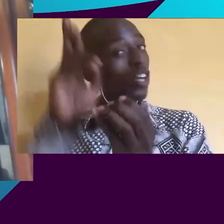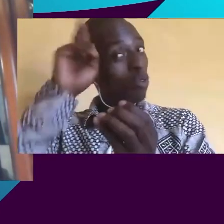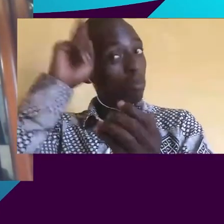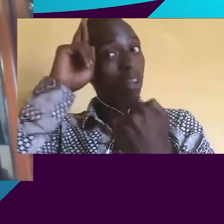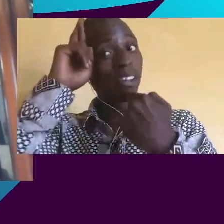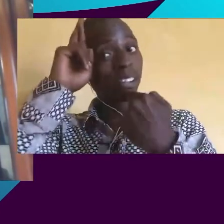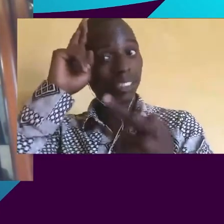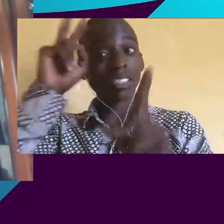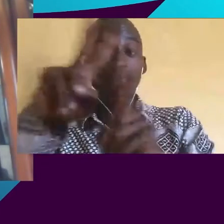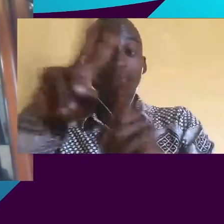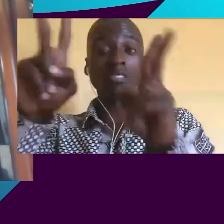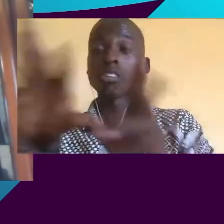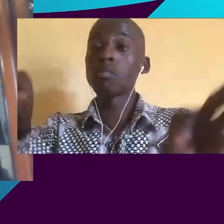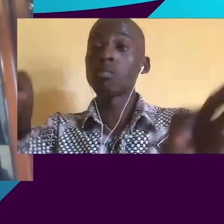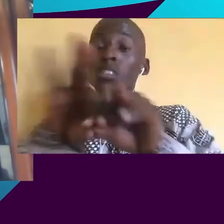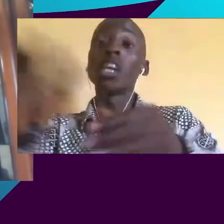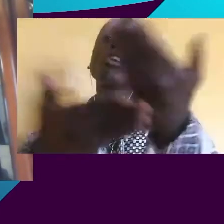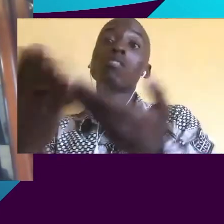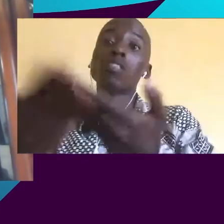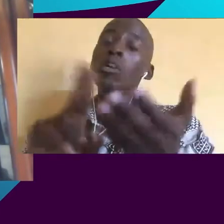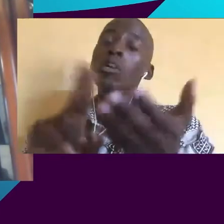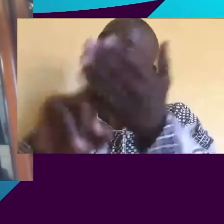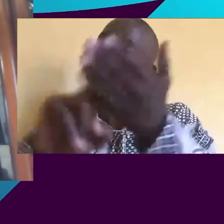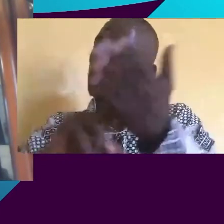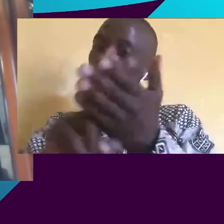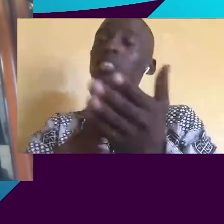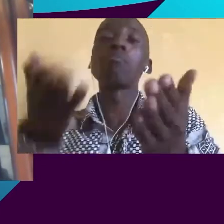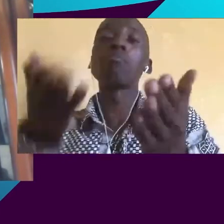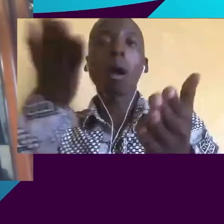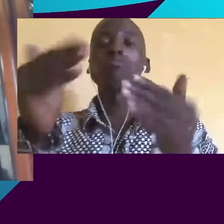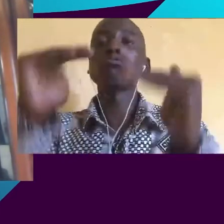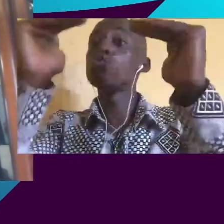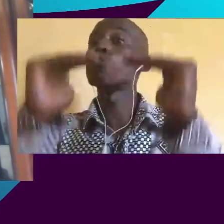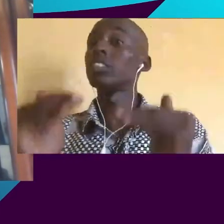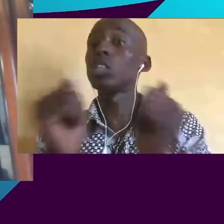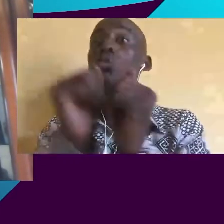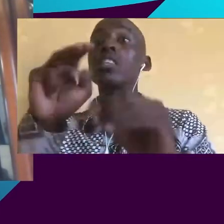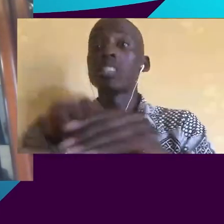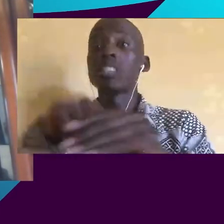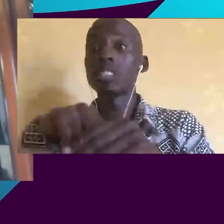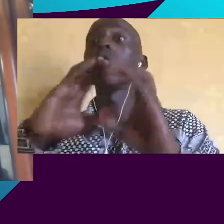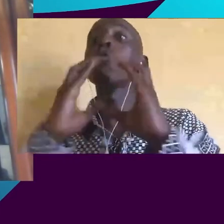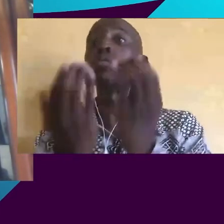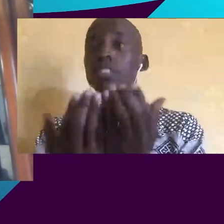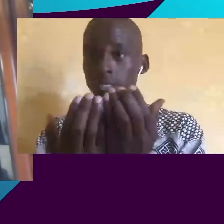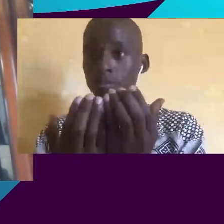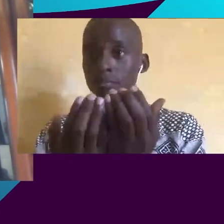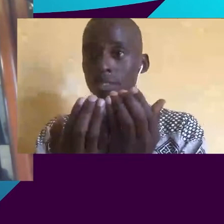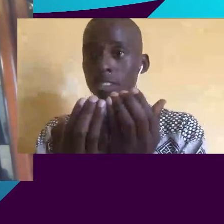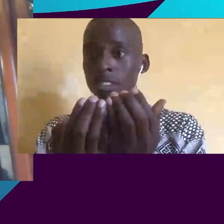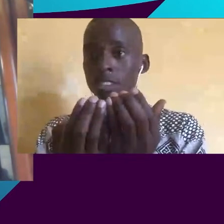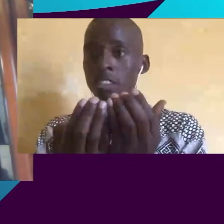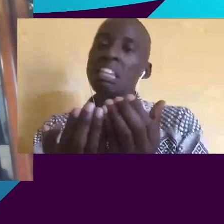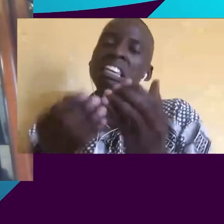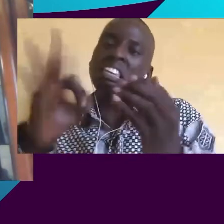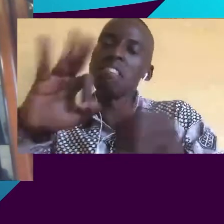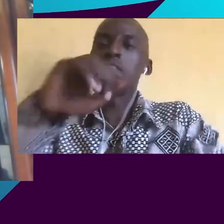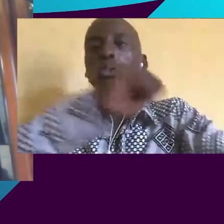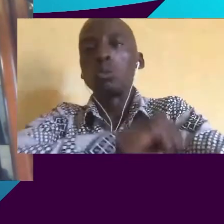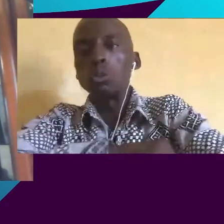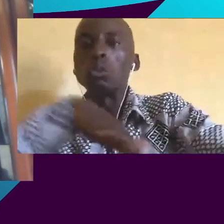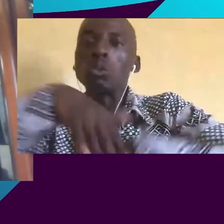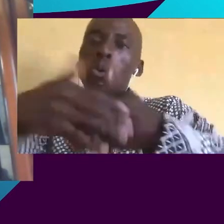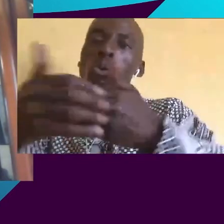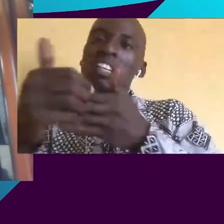involve them using existing structures within the community, be it schools, being these leadership things we have